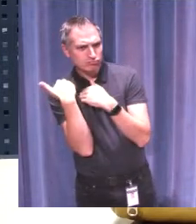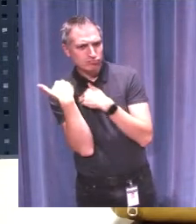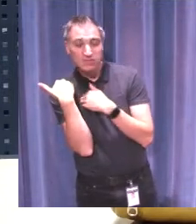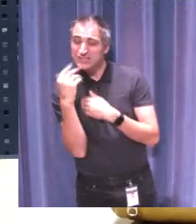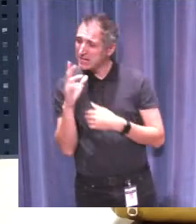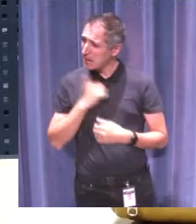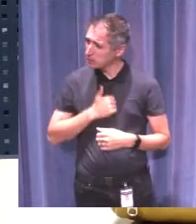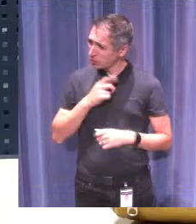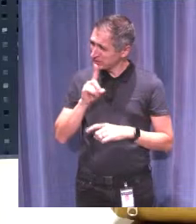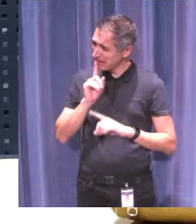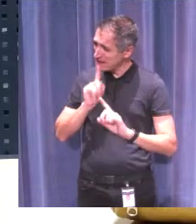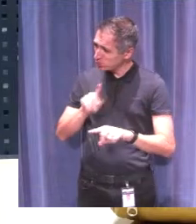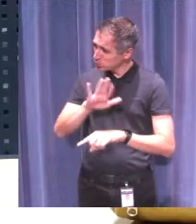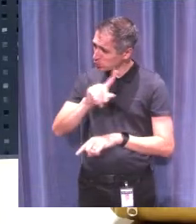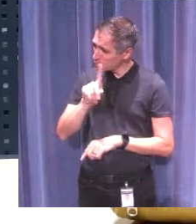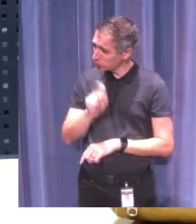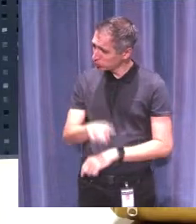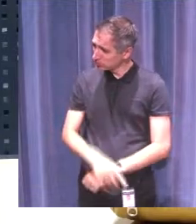answer your question?